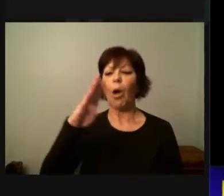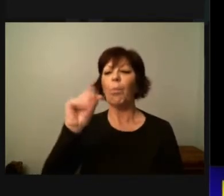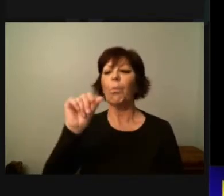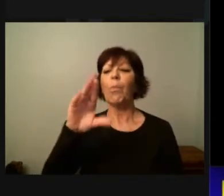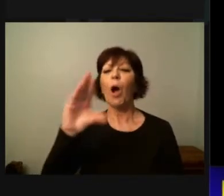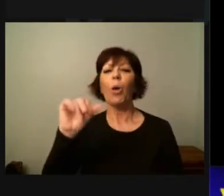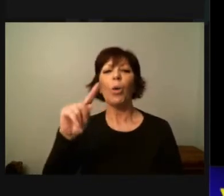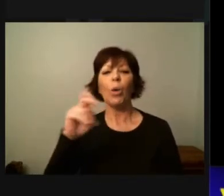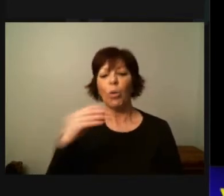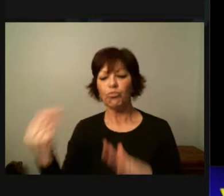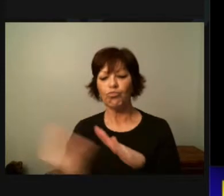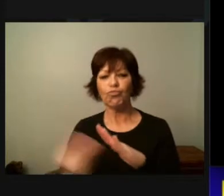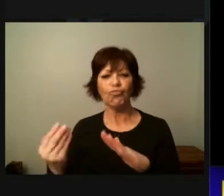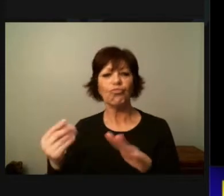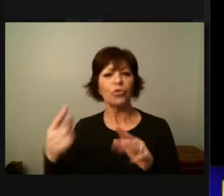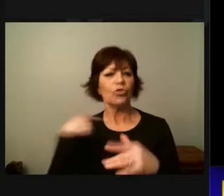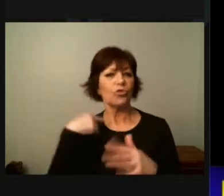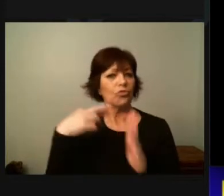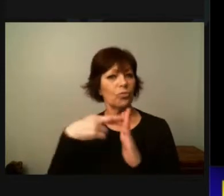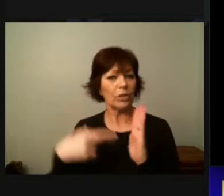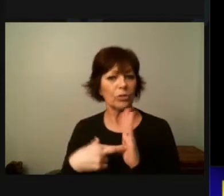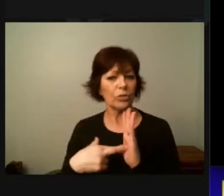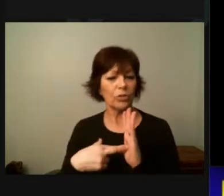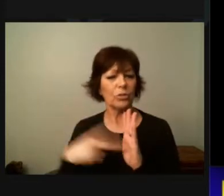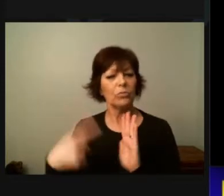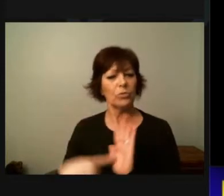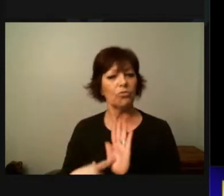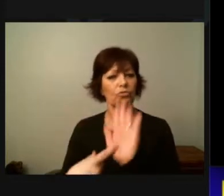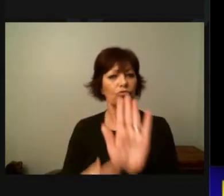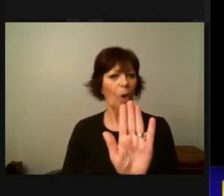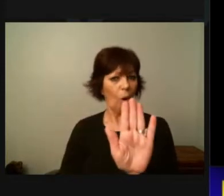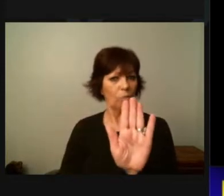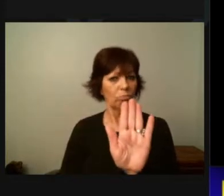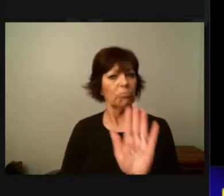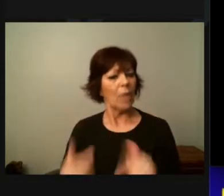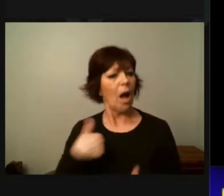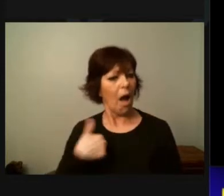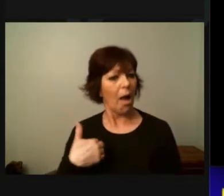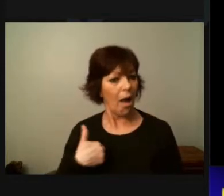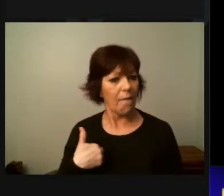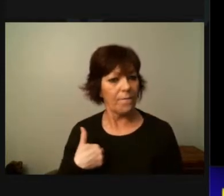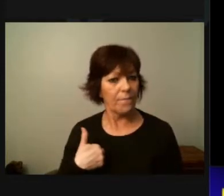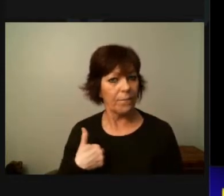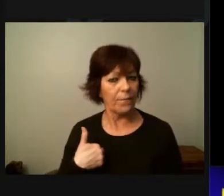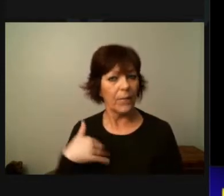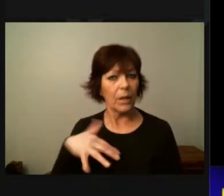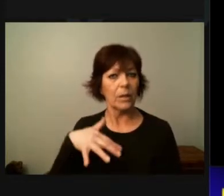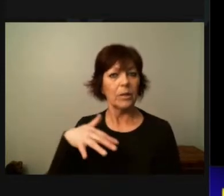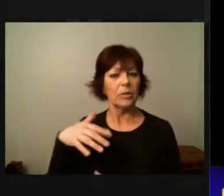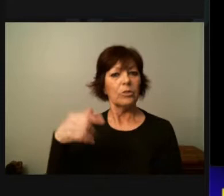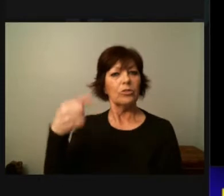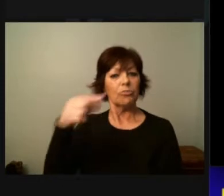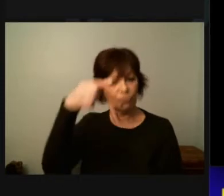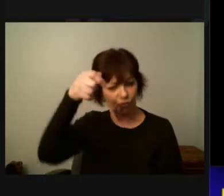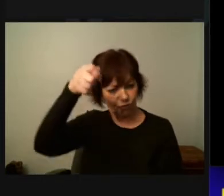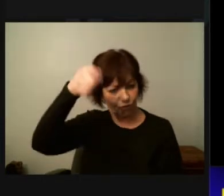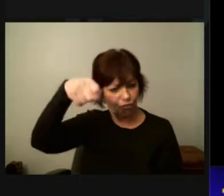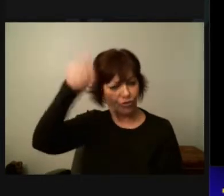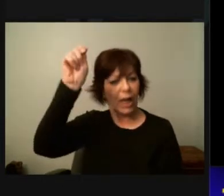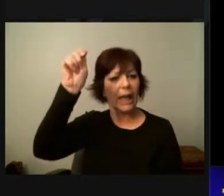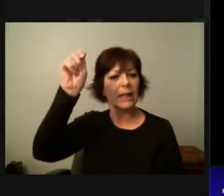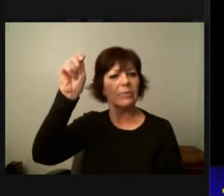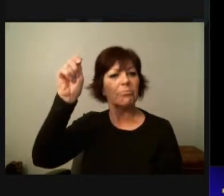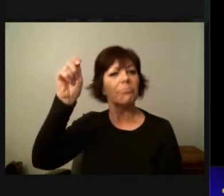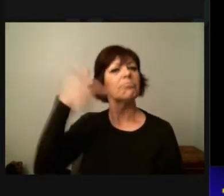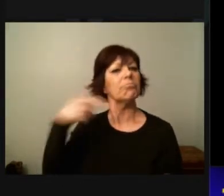utilize as you register, and you will have to show that greeter that you have a green check mark to